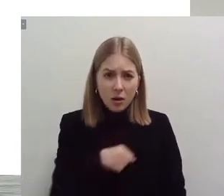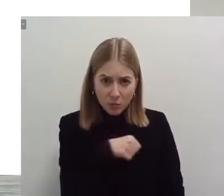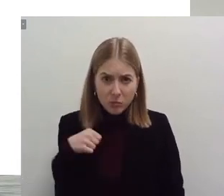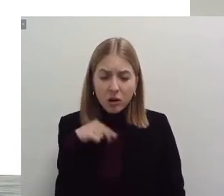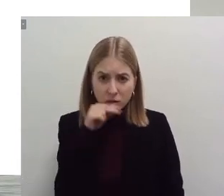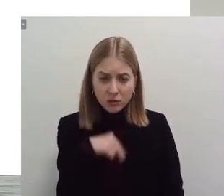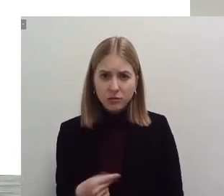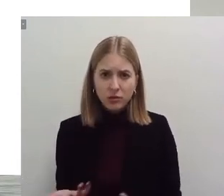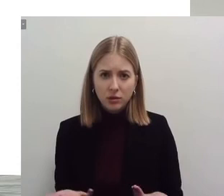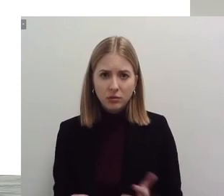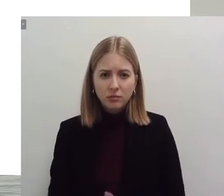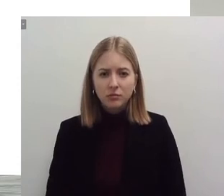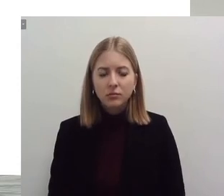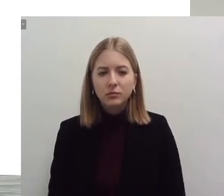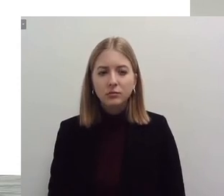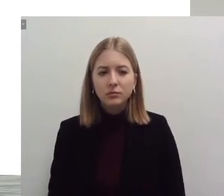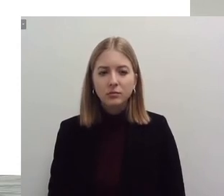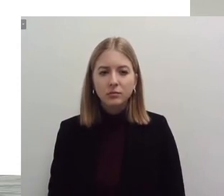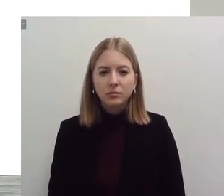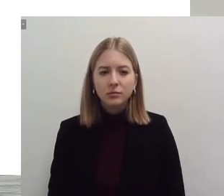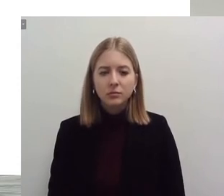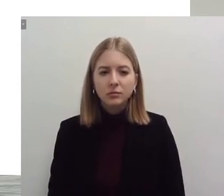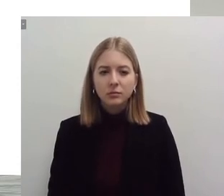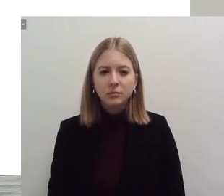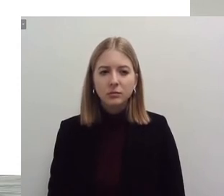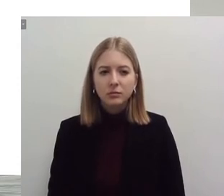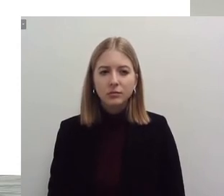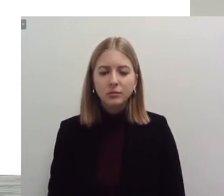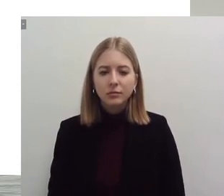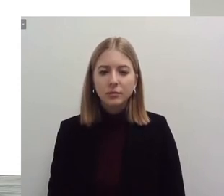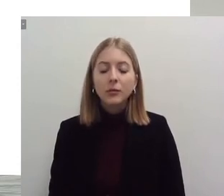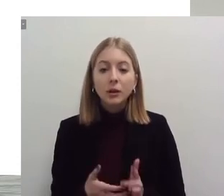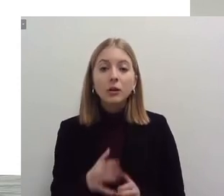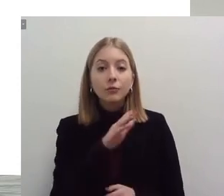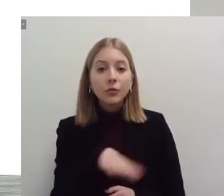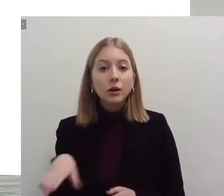strive for anything more. And